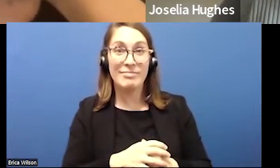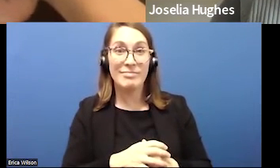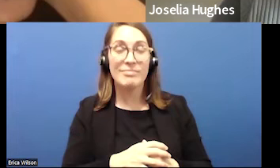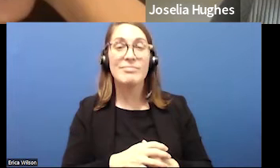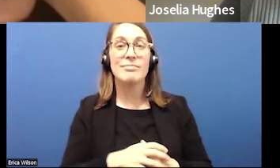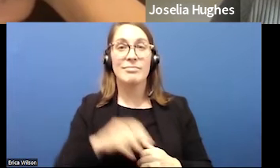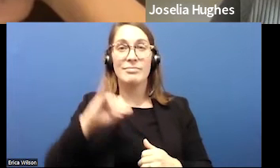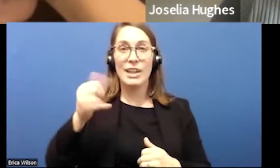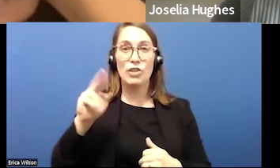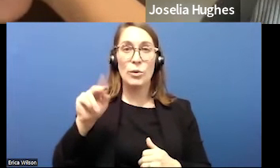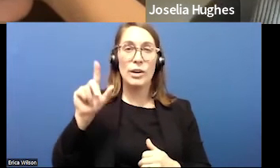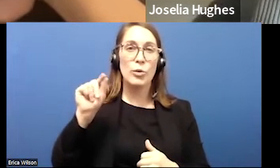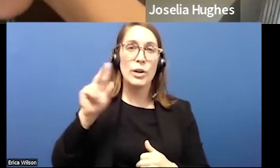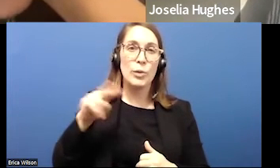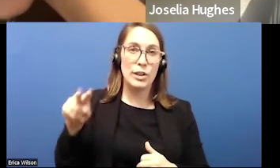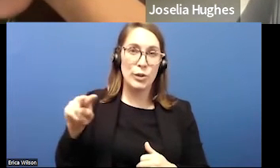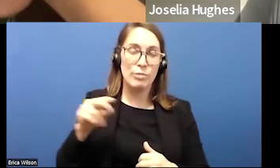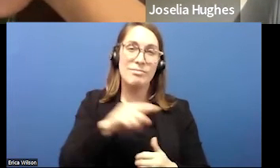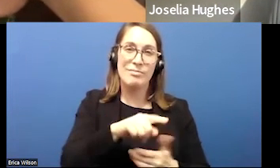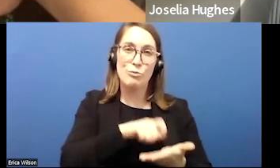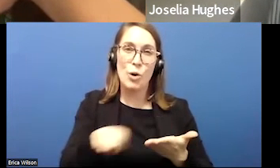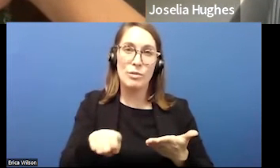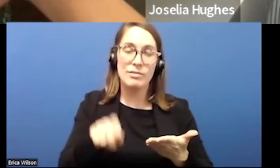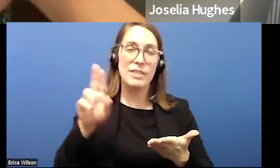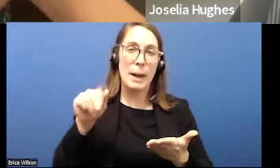Period. This was January 2022